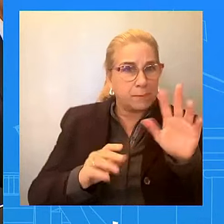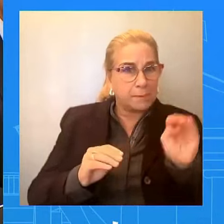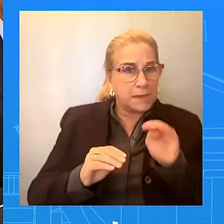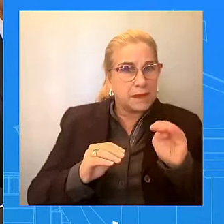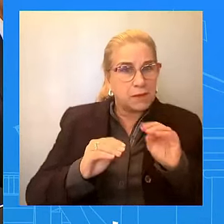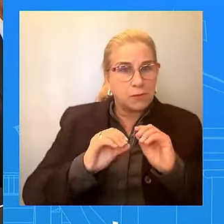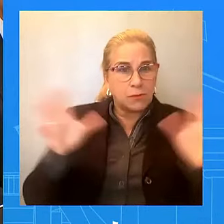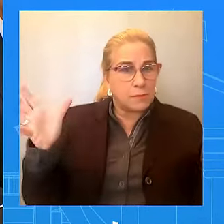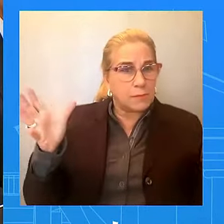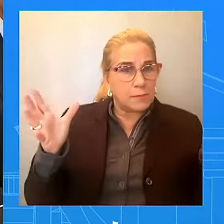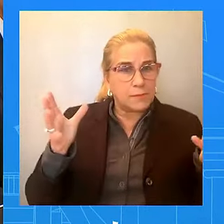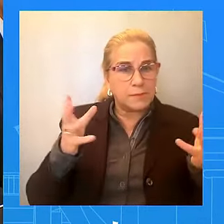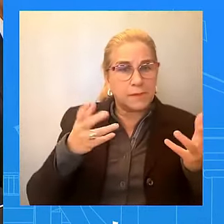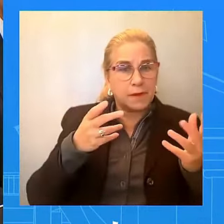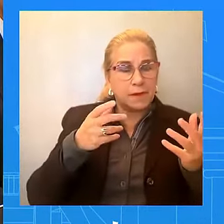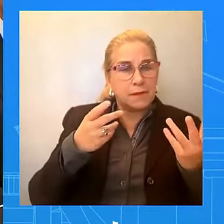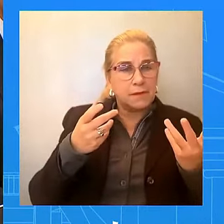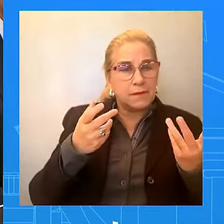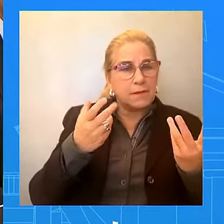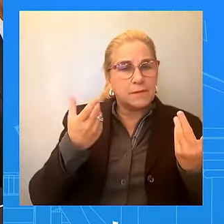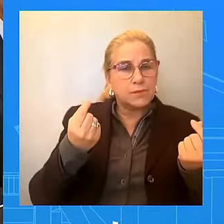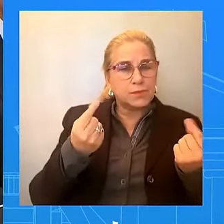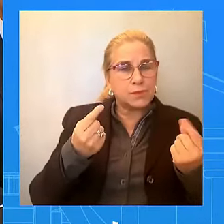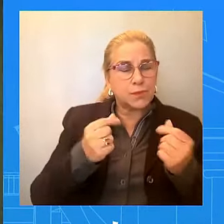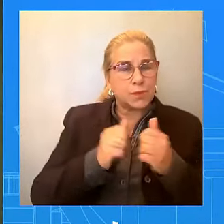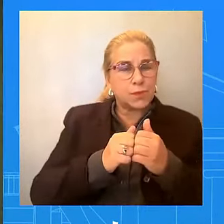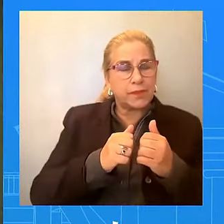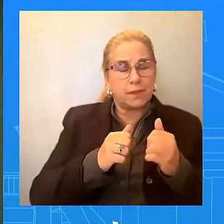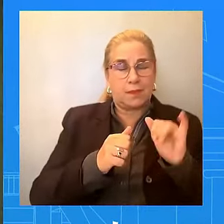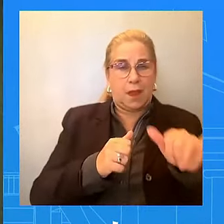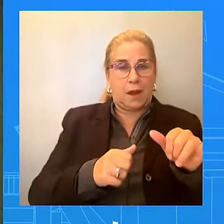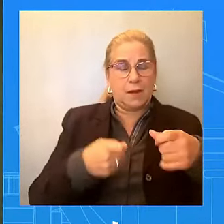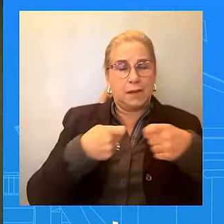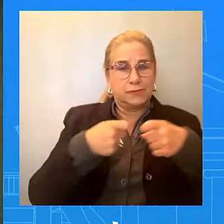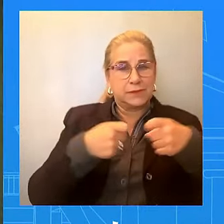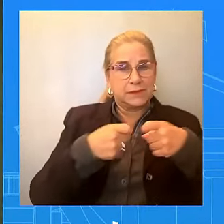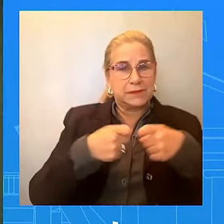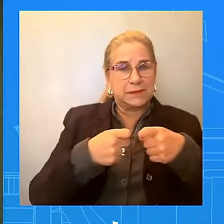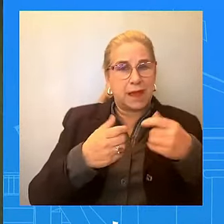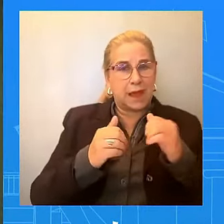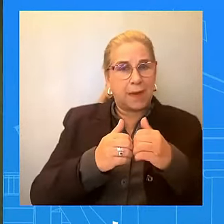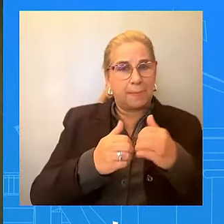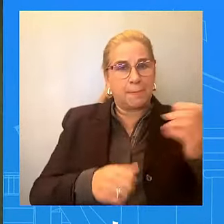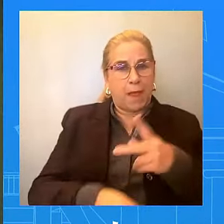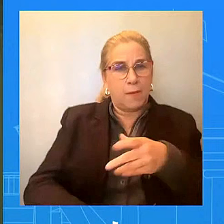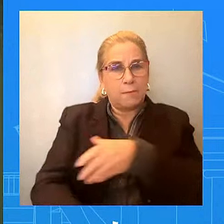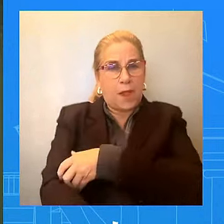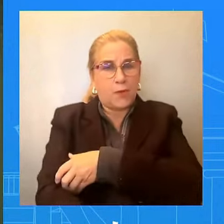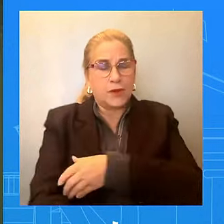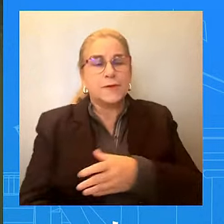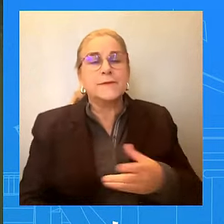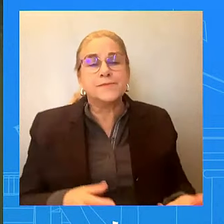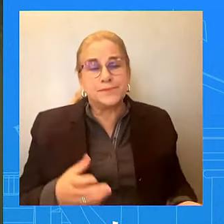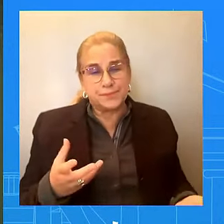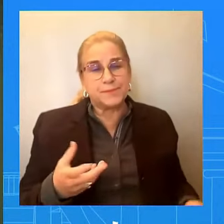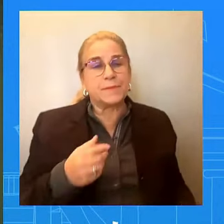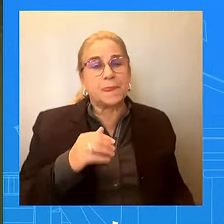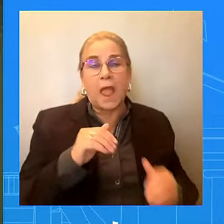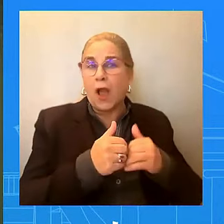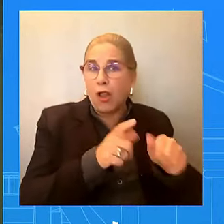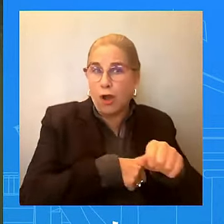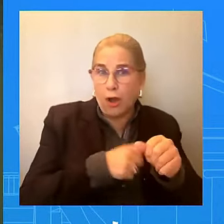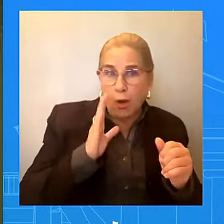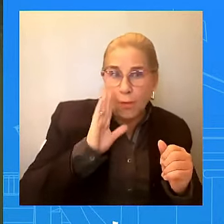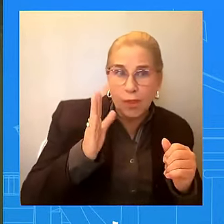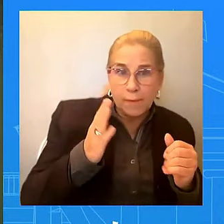of that power? How long will it take? So, Nancy, a number of questions,